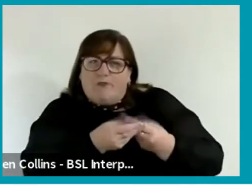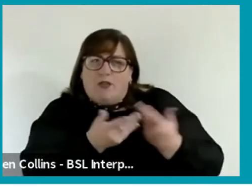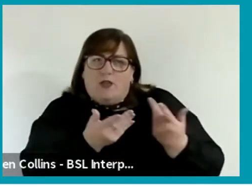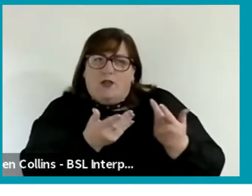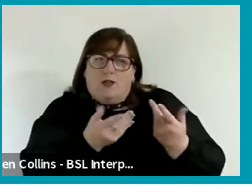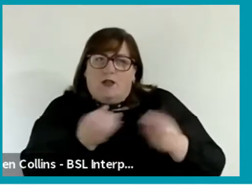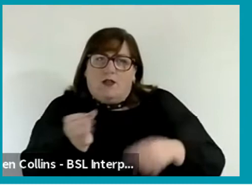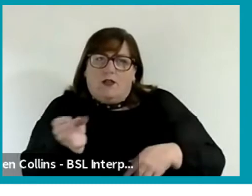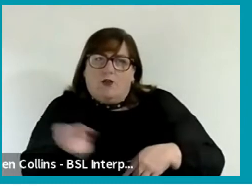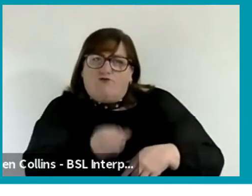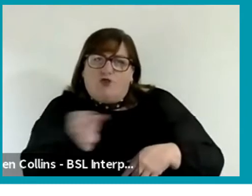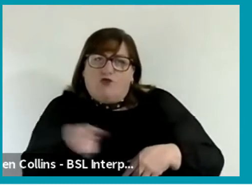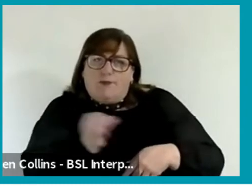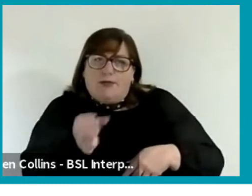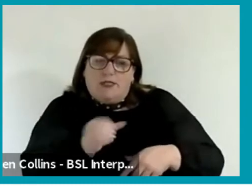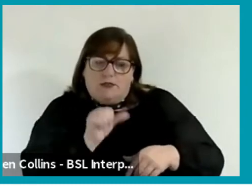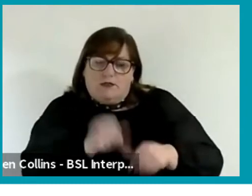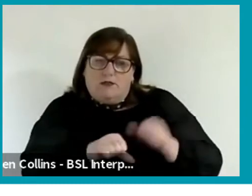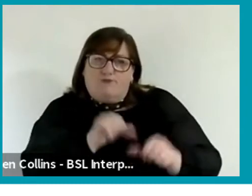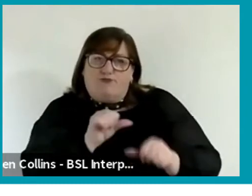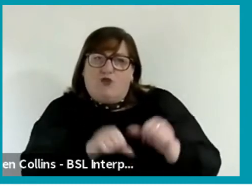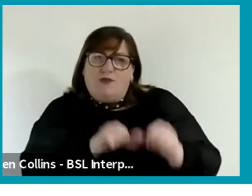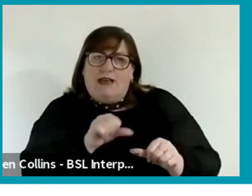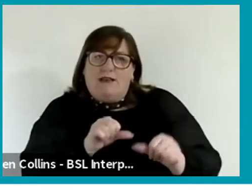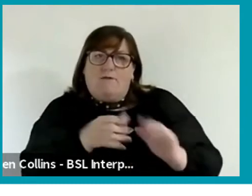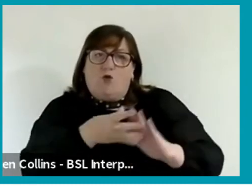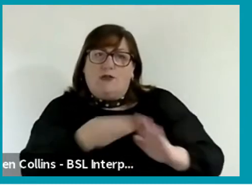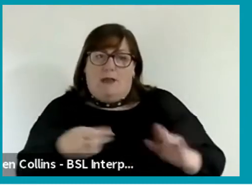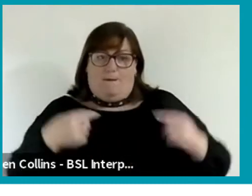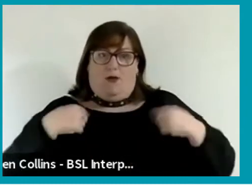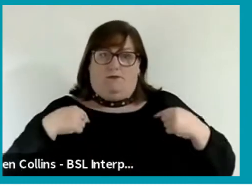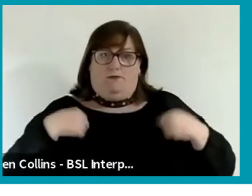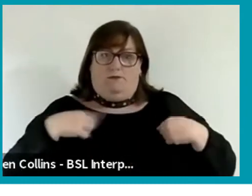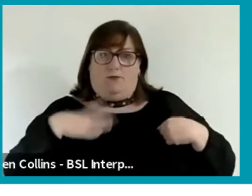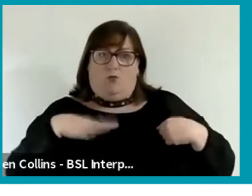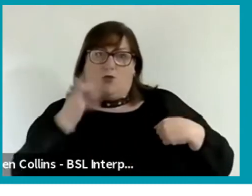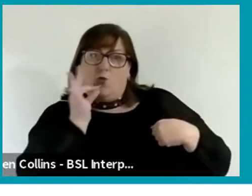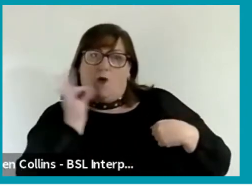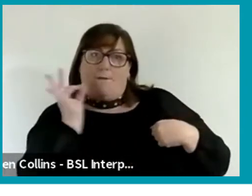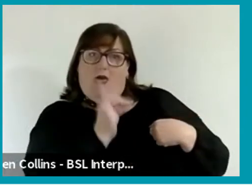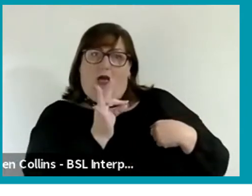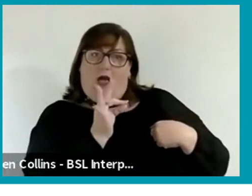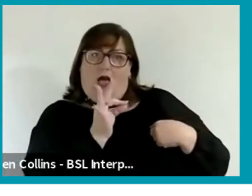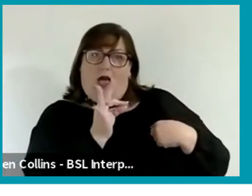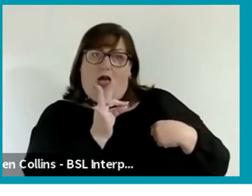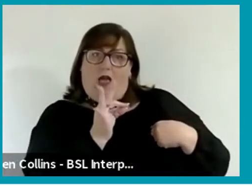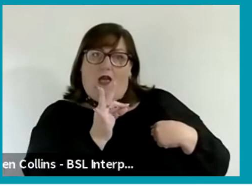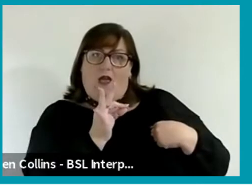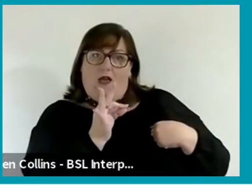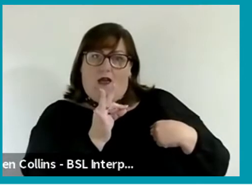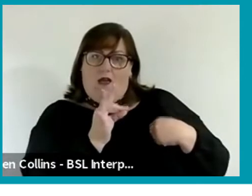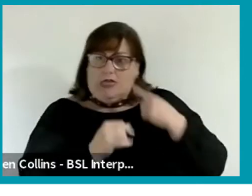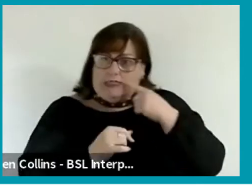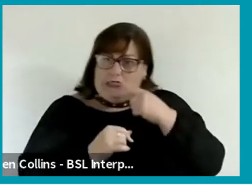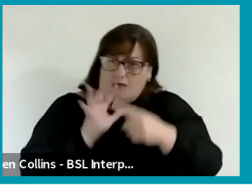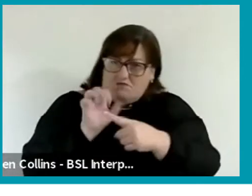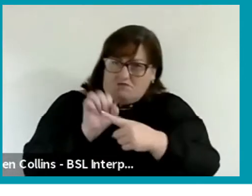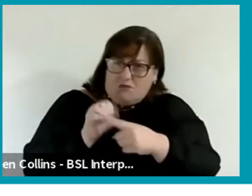process? What would it be like if I were to apply, say, for one of these marketing opportunities? Can you step us through